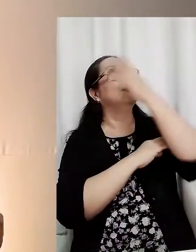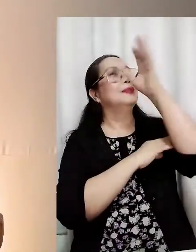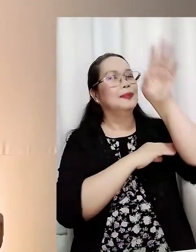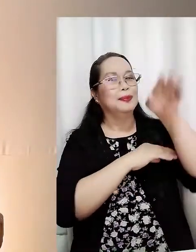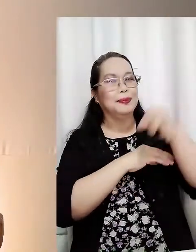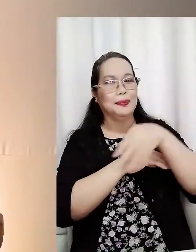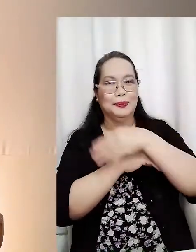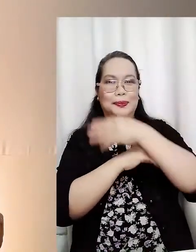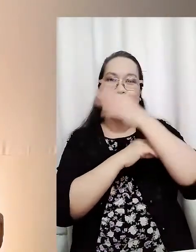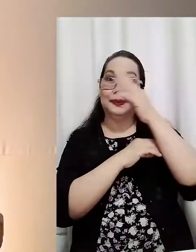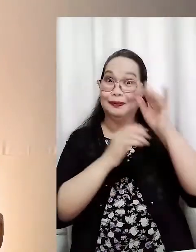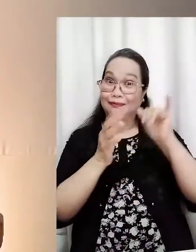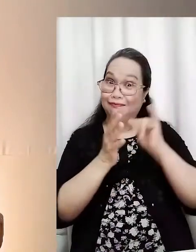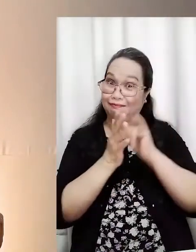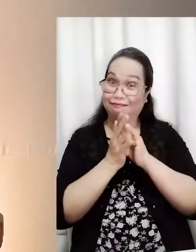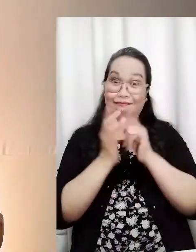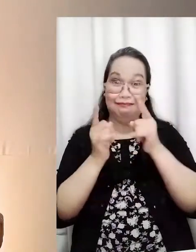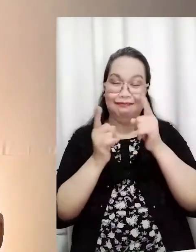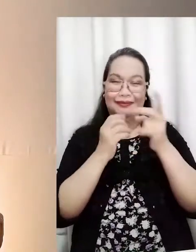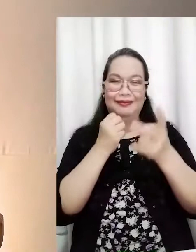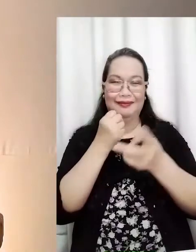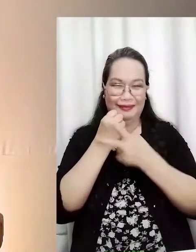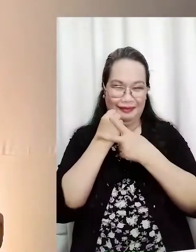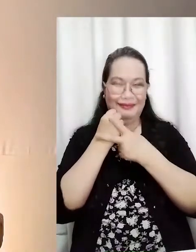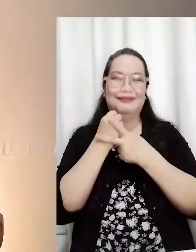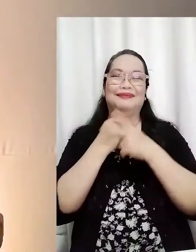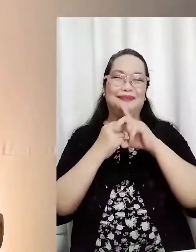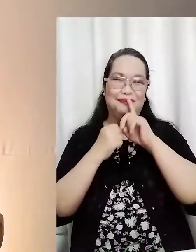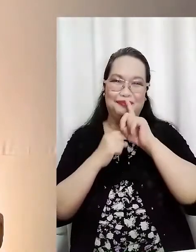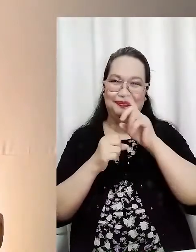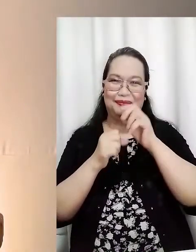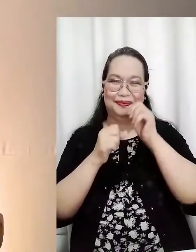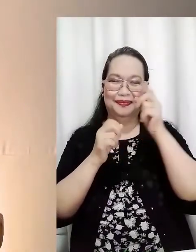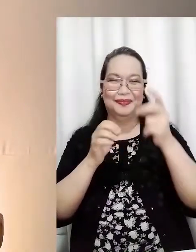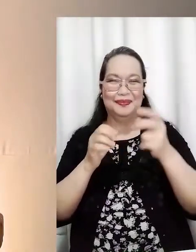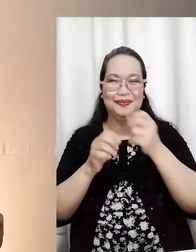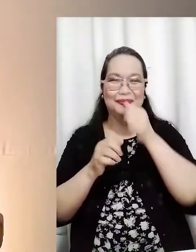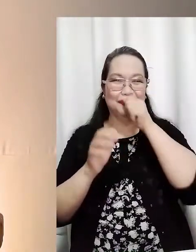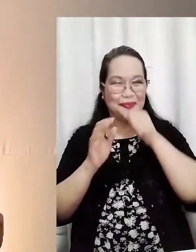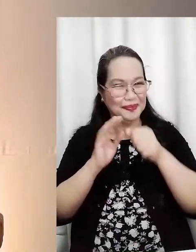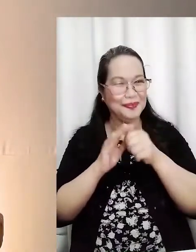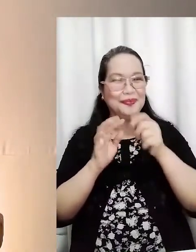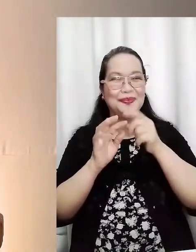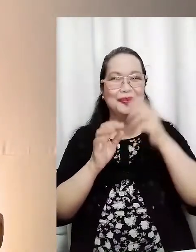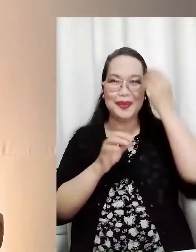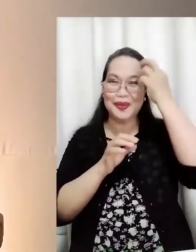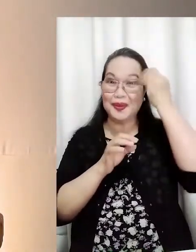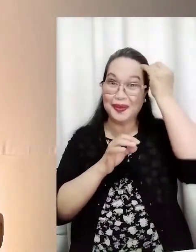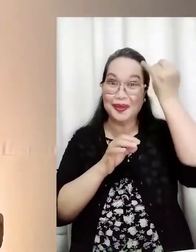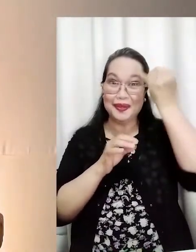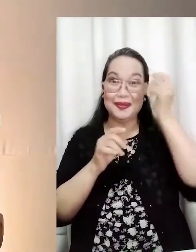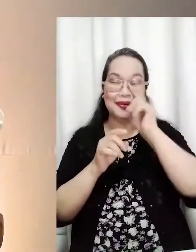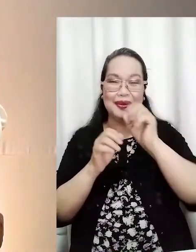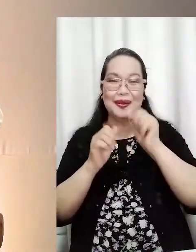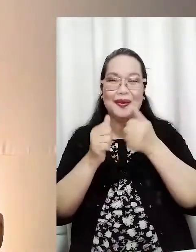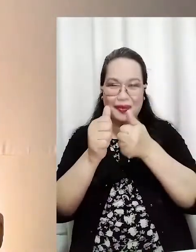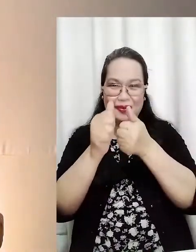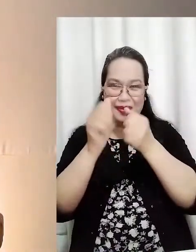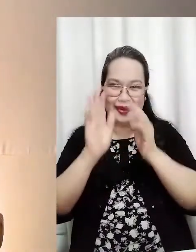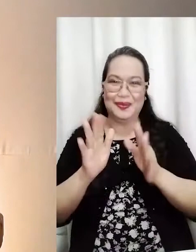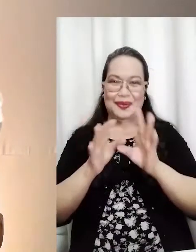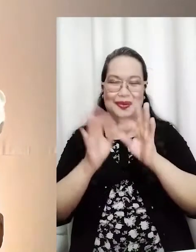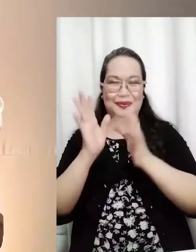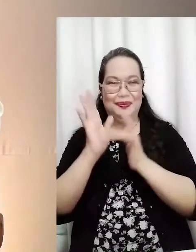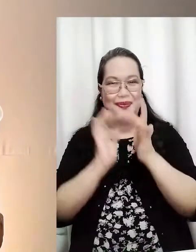of being blessed. That's also a secret of happiness for a follower of Jesus Christ. So the blessed